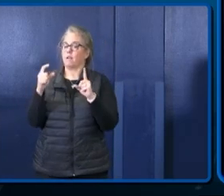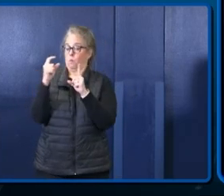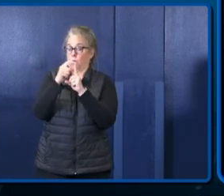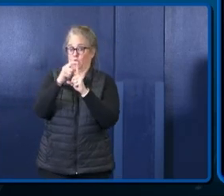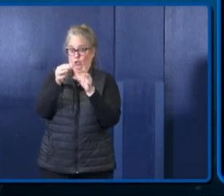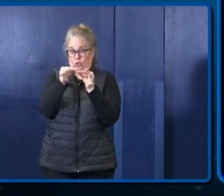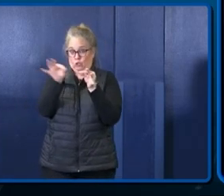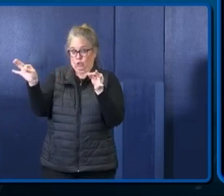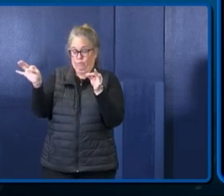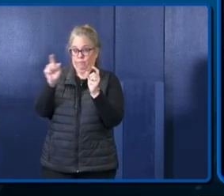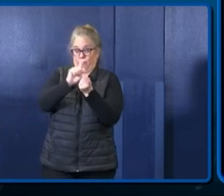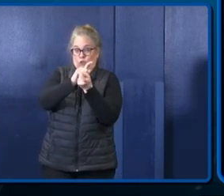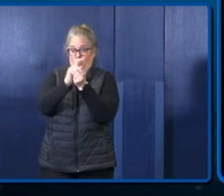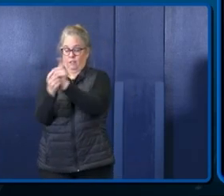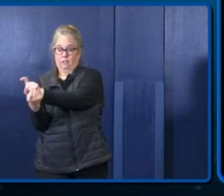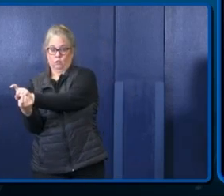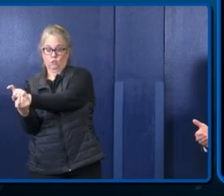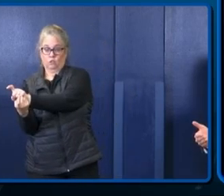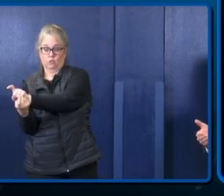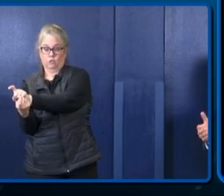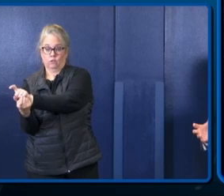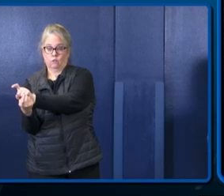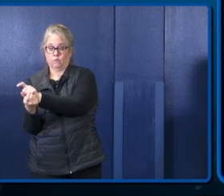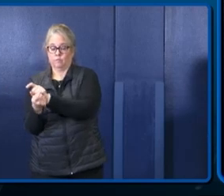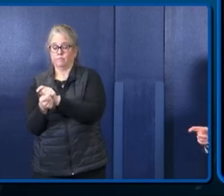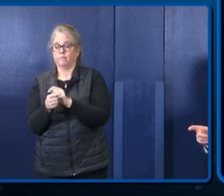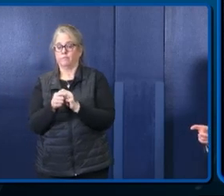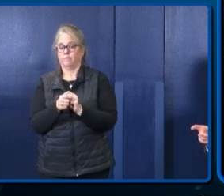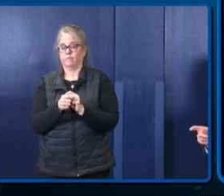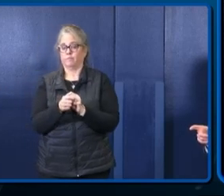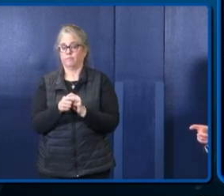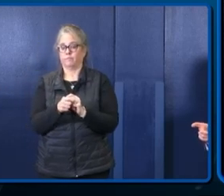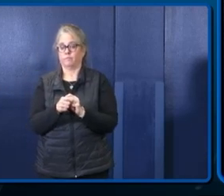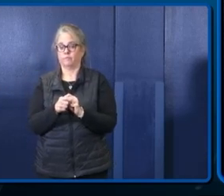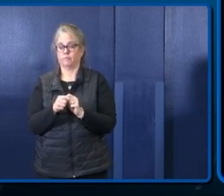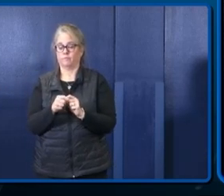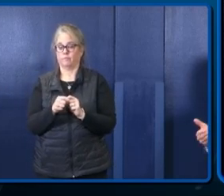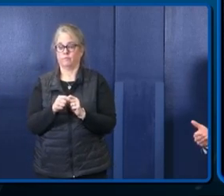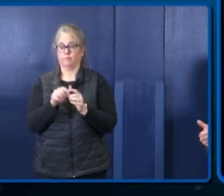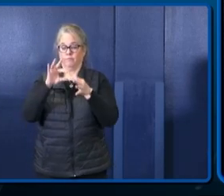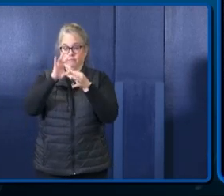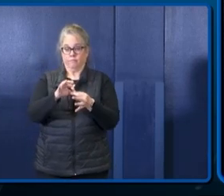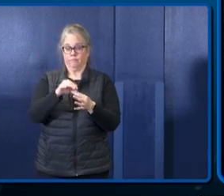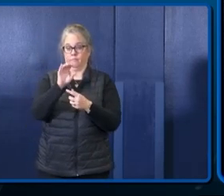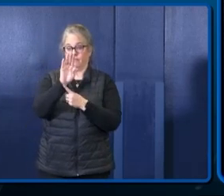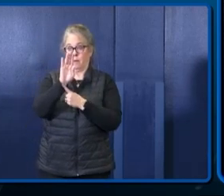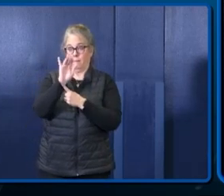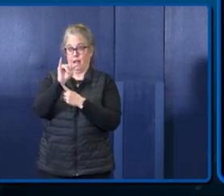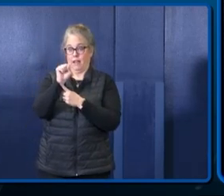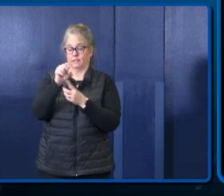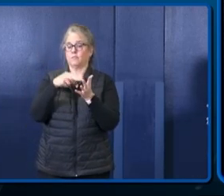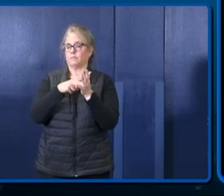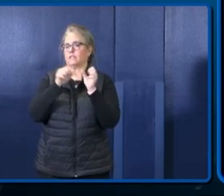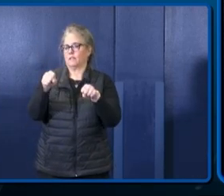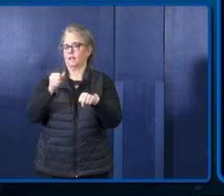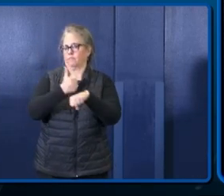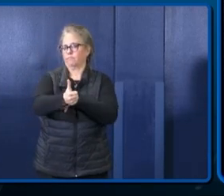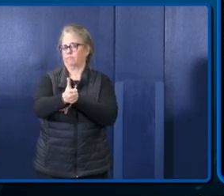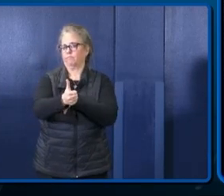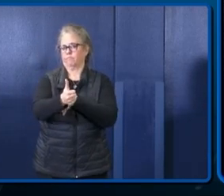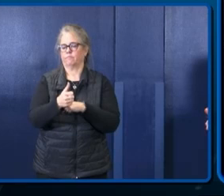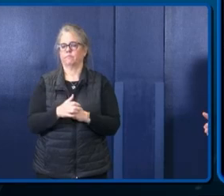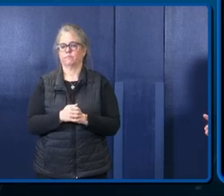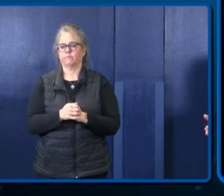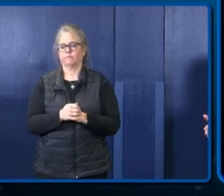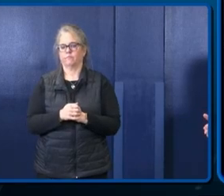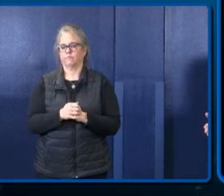committed in whole or in part based on bias. And there's a whole list of biases listed in that statute. The top level charge for